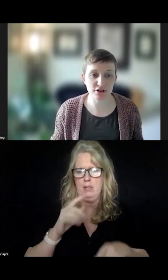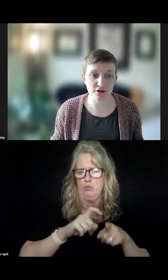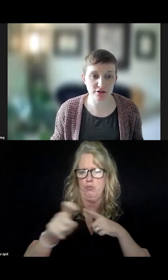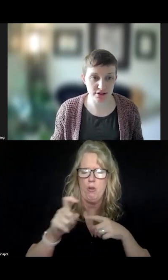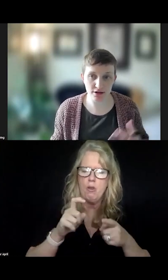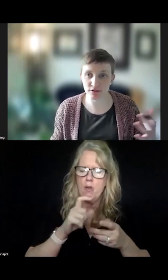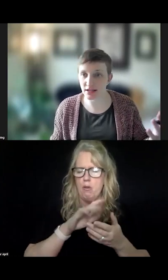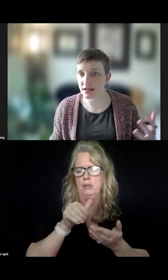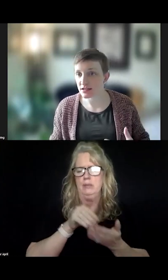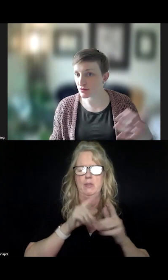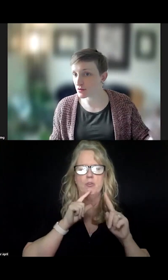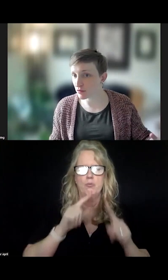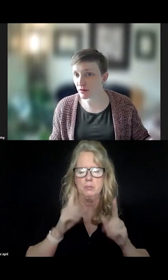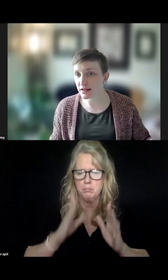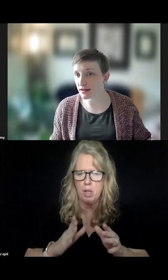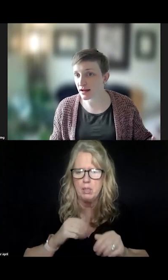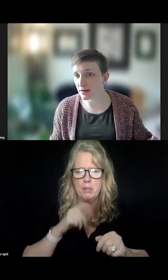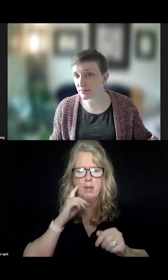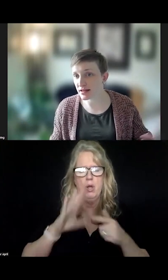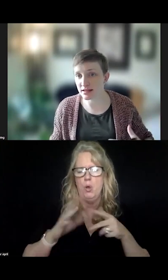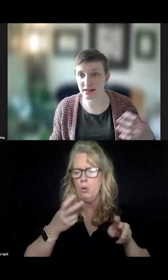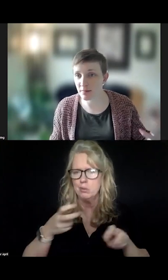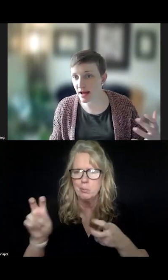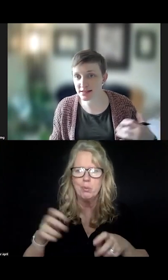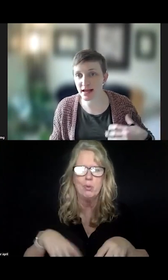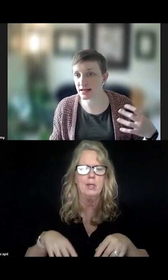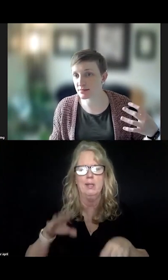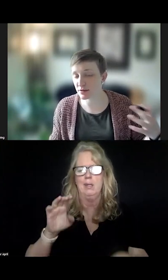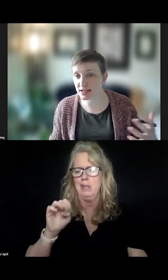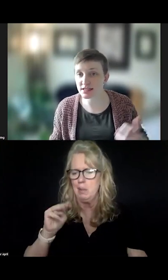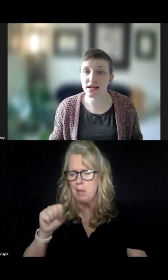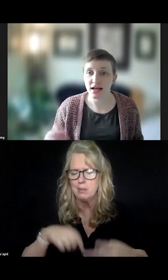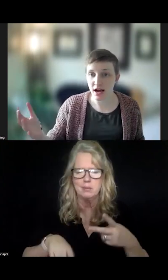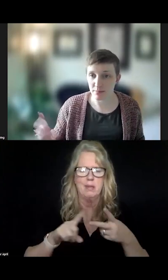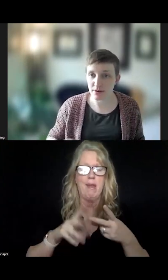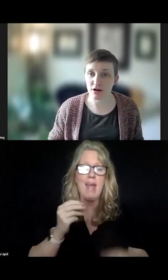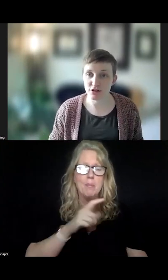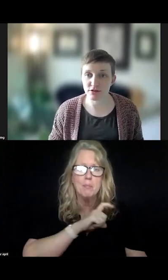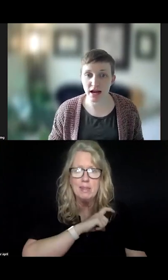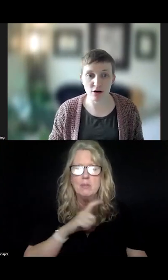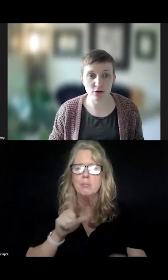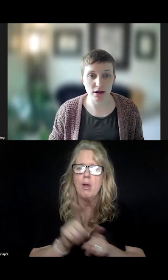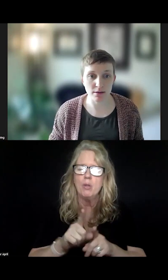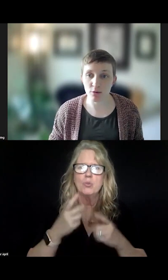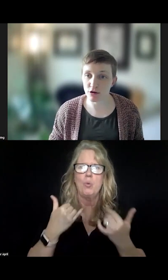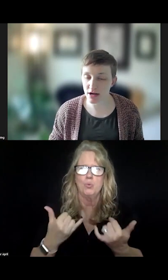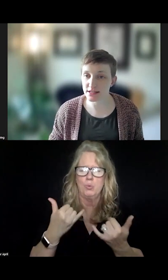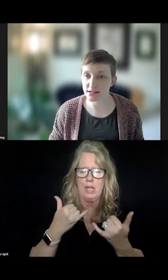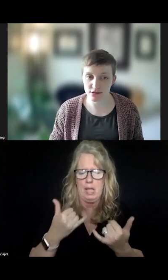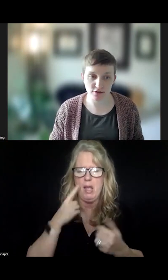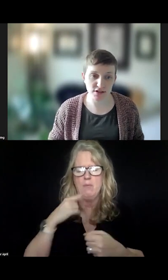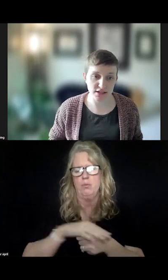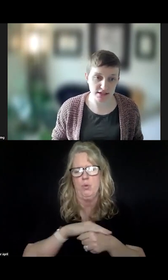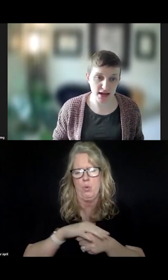responders are not only sort of deploying EMS and police, but also now mobile